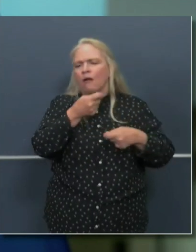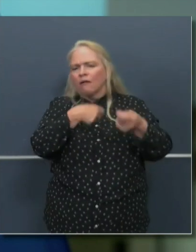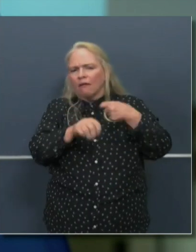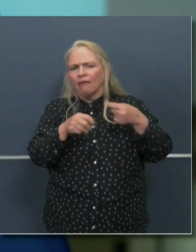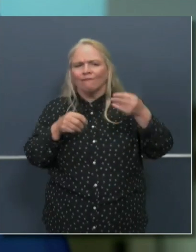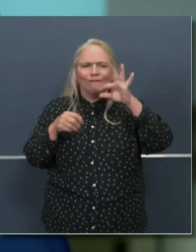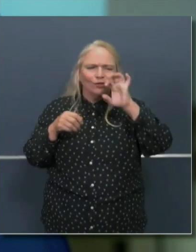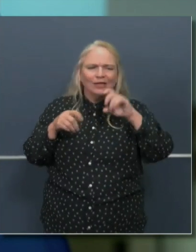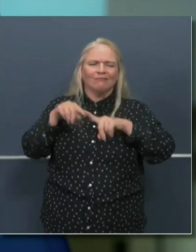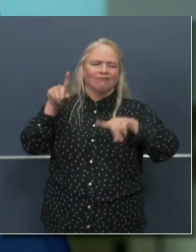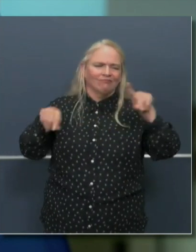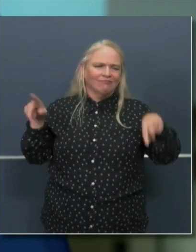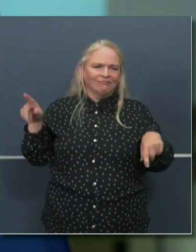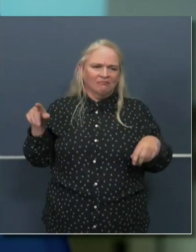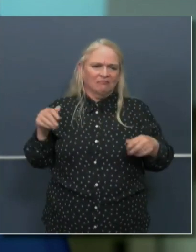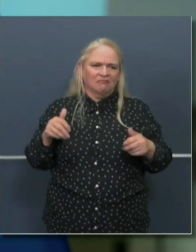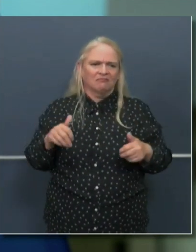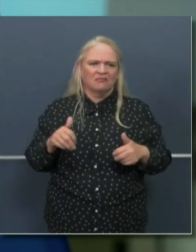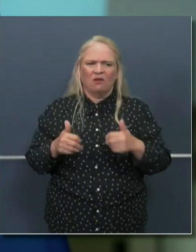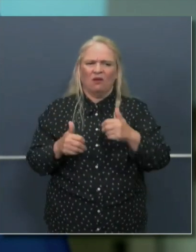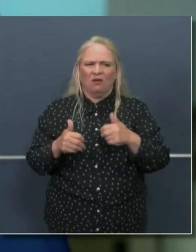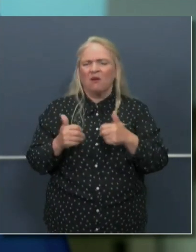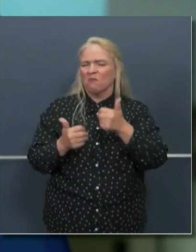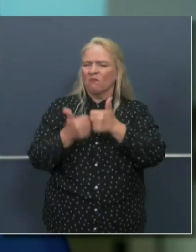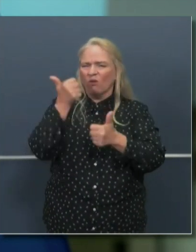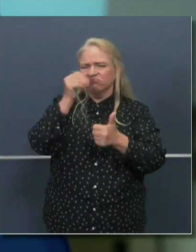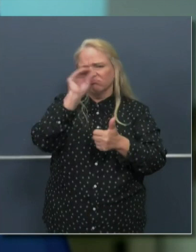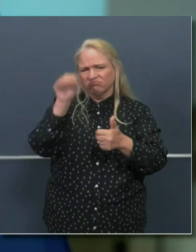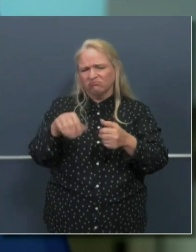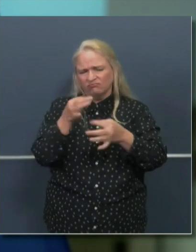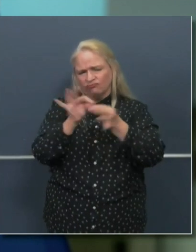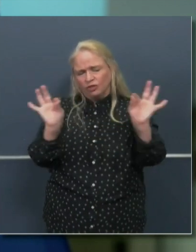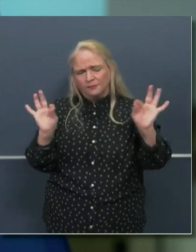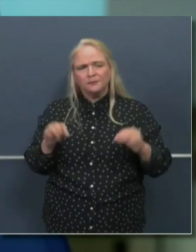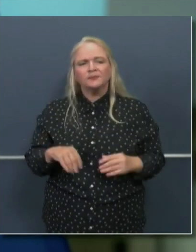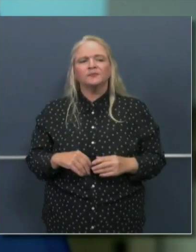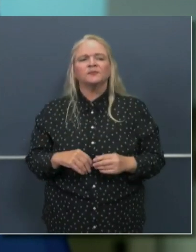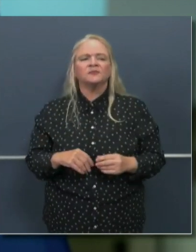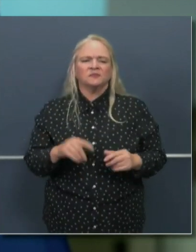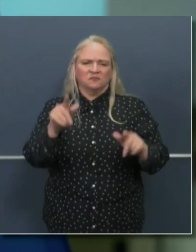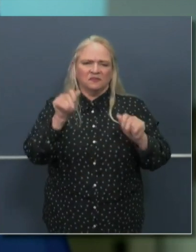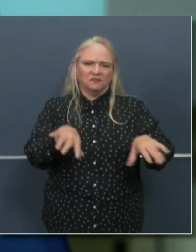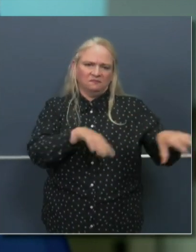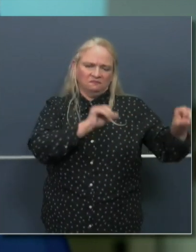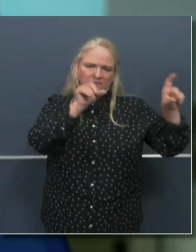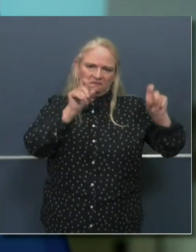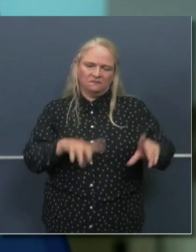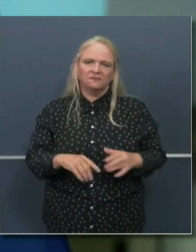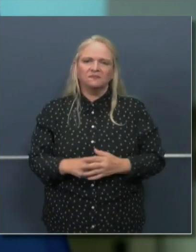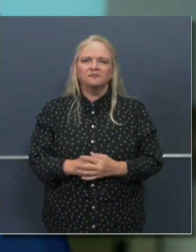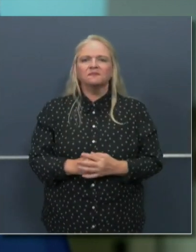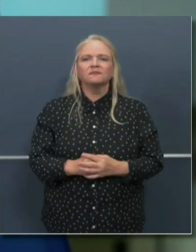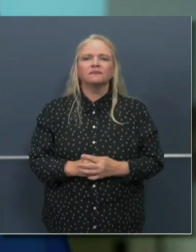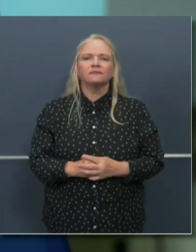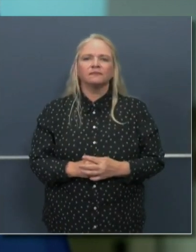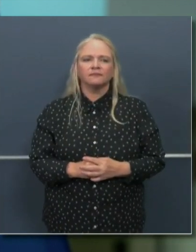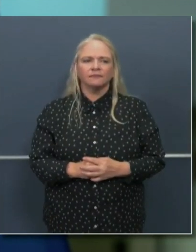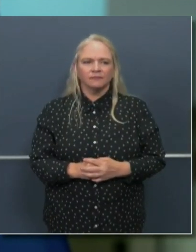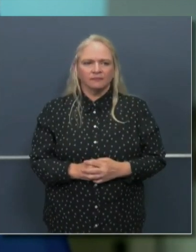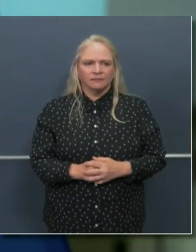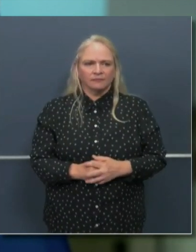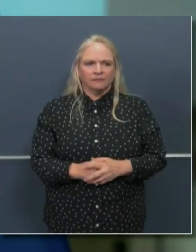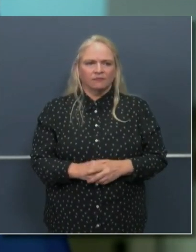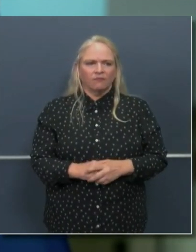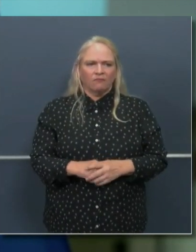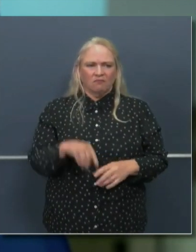majority of these, there is no cost associated with getting a test. As I said, either on Friday or as late